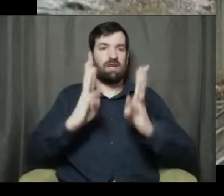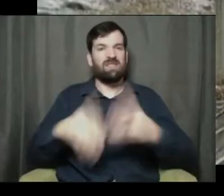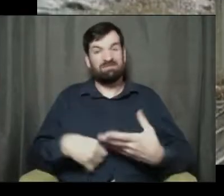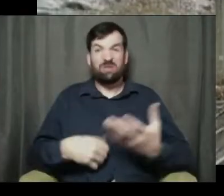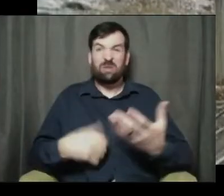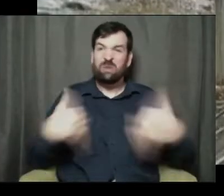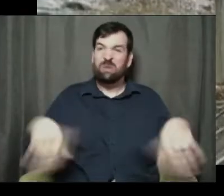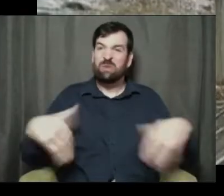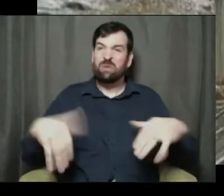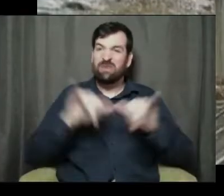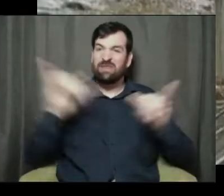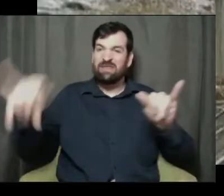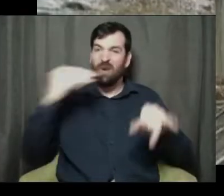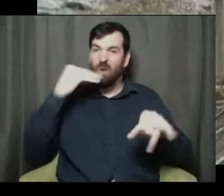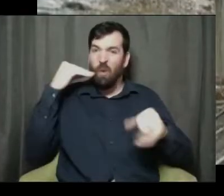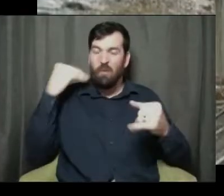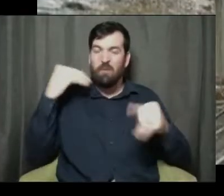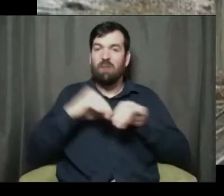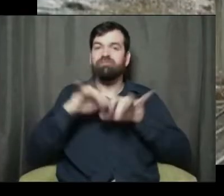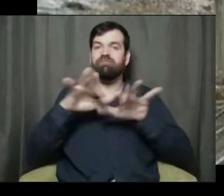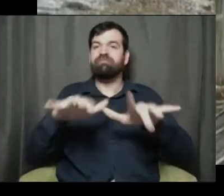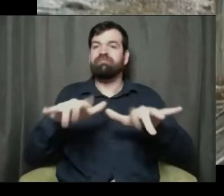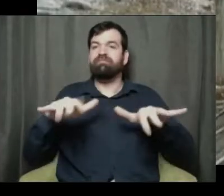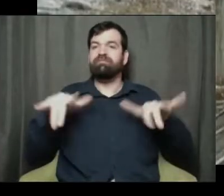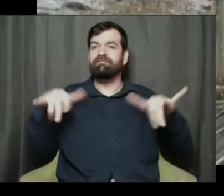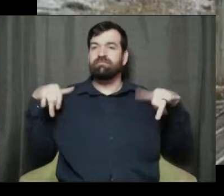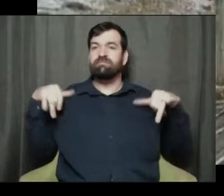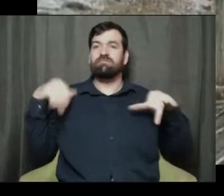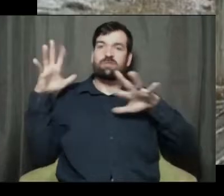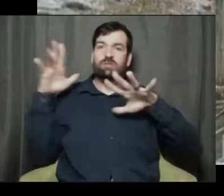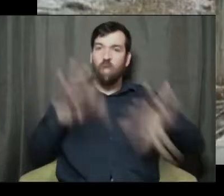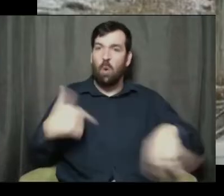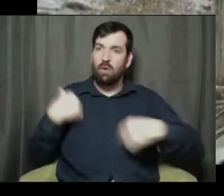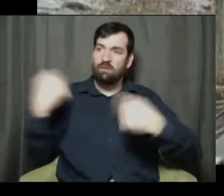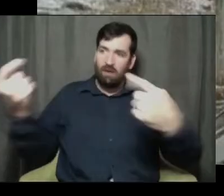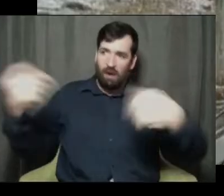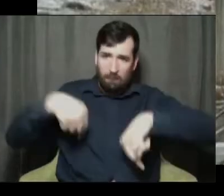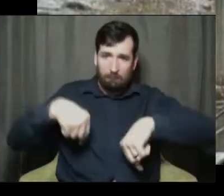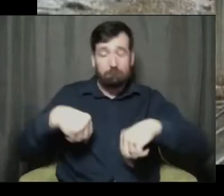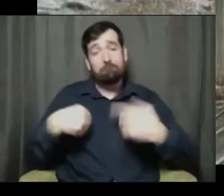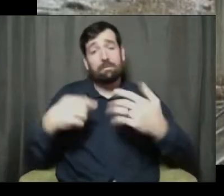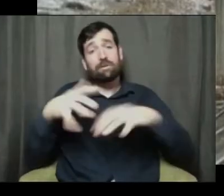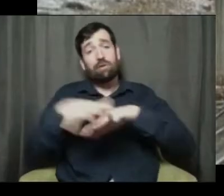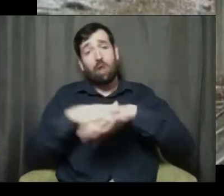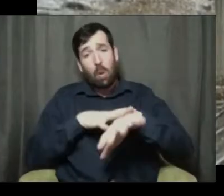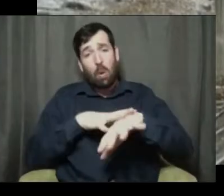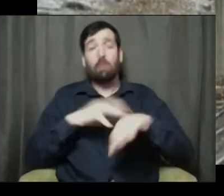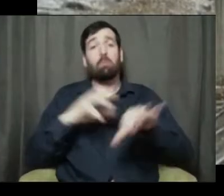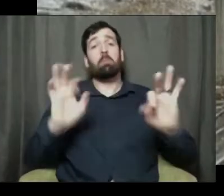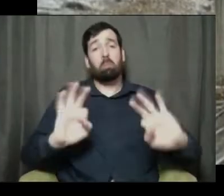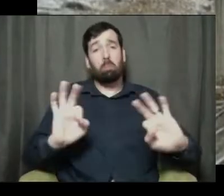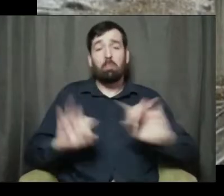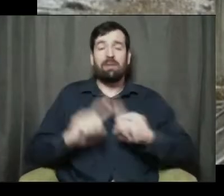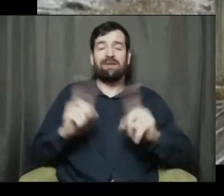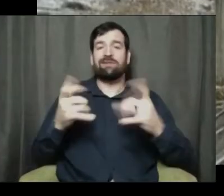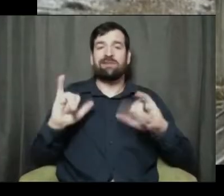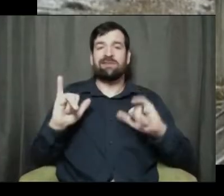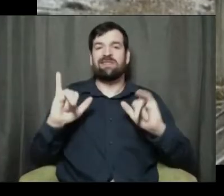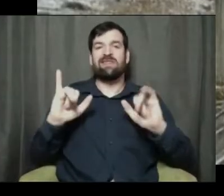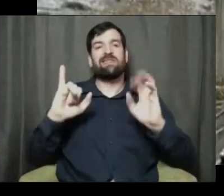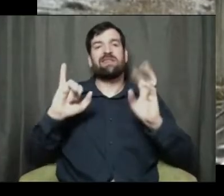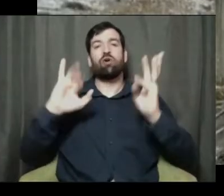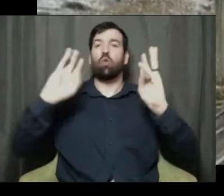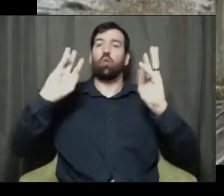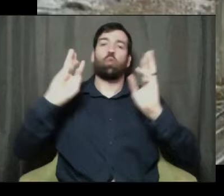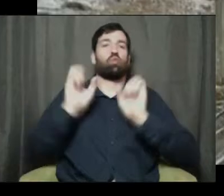looks like. Okay, roads are covered in snow. I was coming in today. If you go slow, it's not too bad, but they are covered. We're still under that winter storm warning,